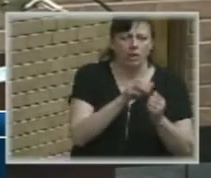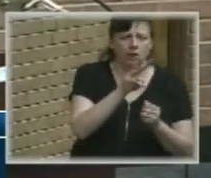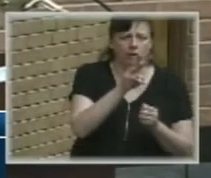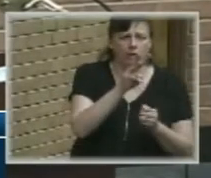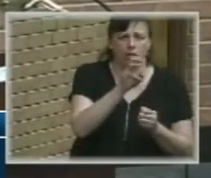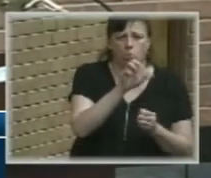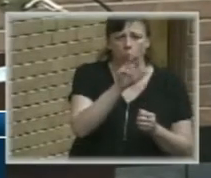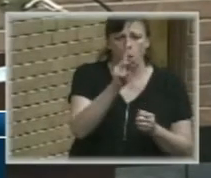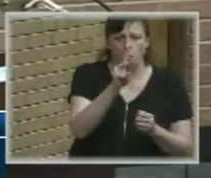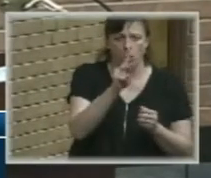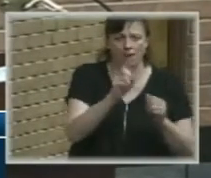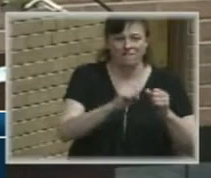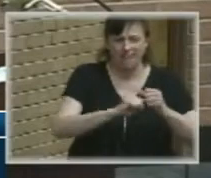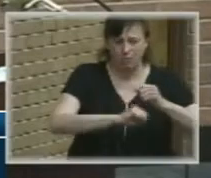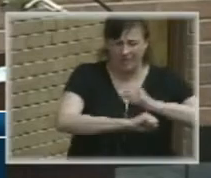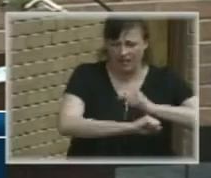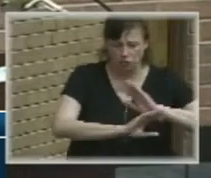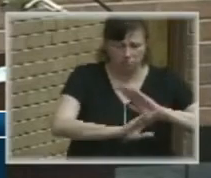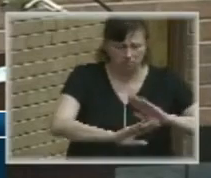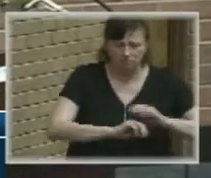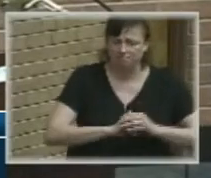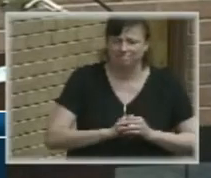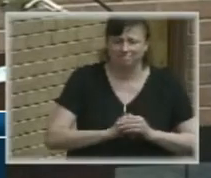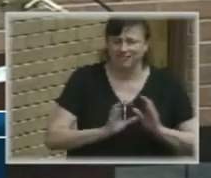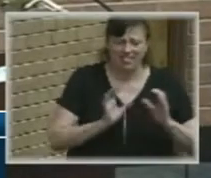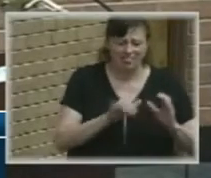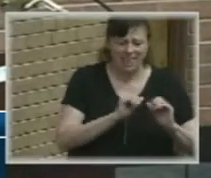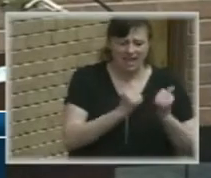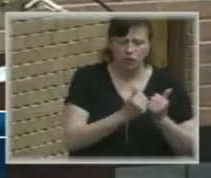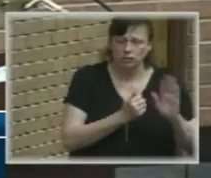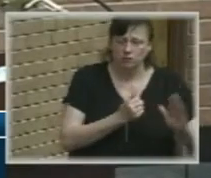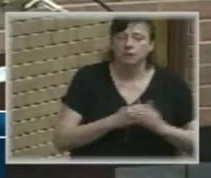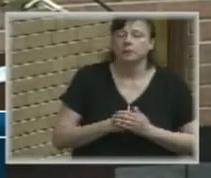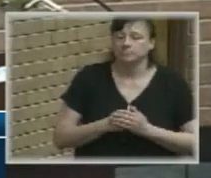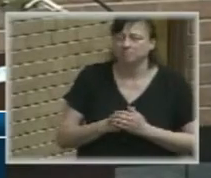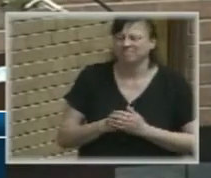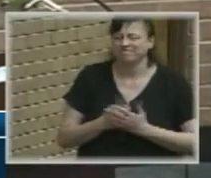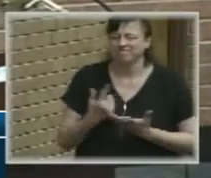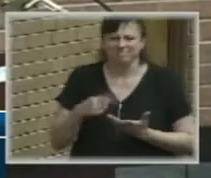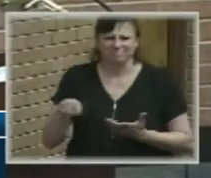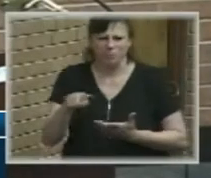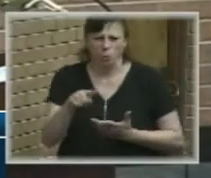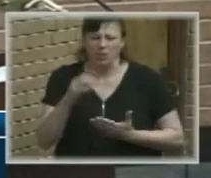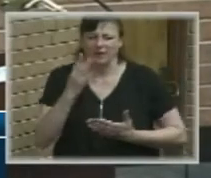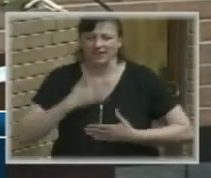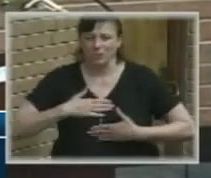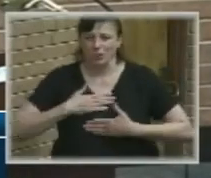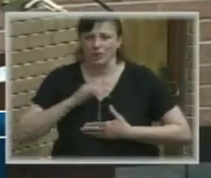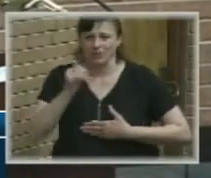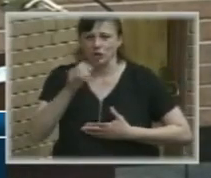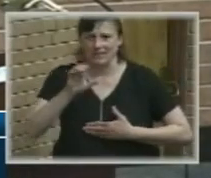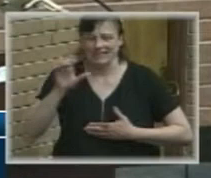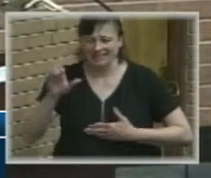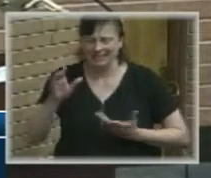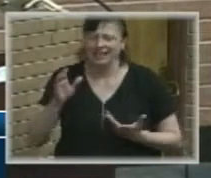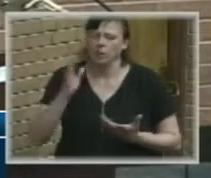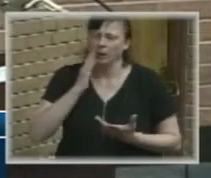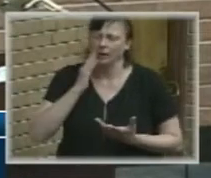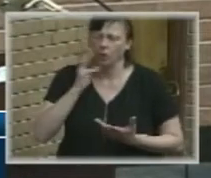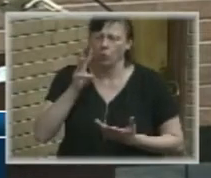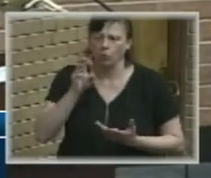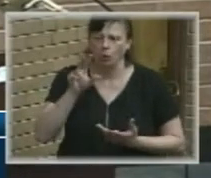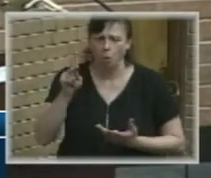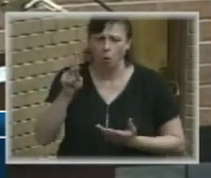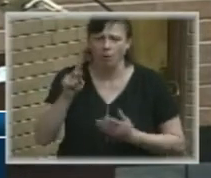Wolk Foundation. And any of us that enjoy the JCC and other things around here know that the Wolk Foundation does a lot of good work. So I don't